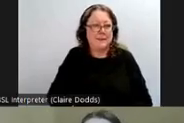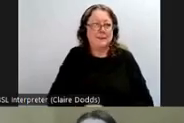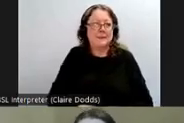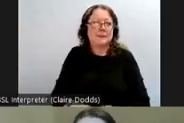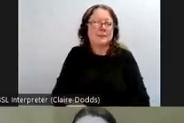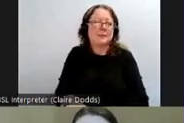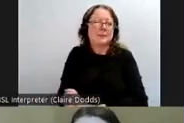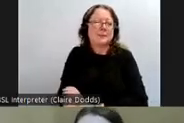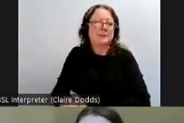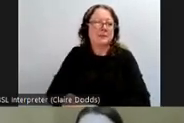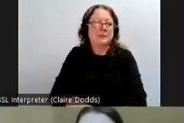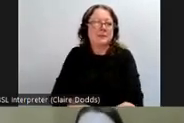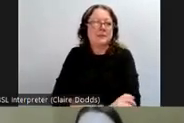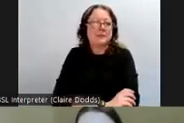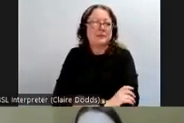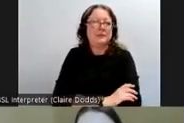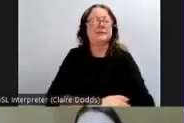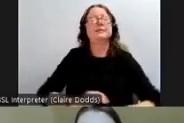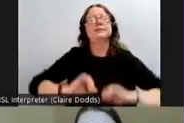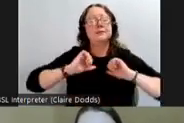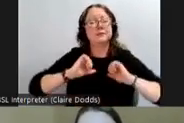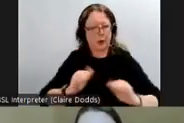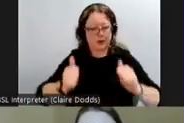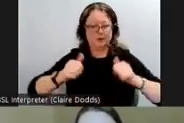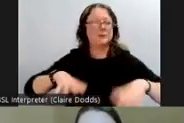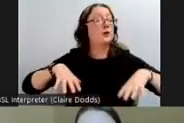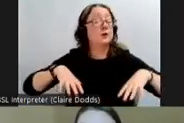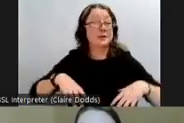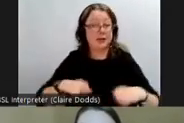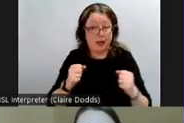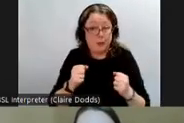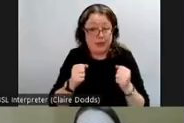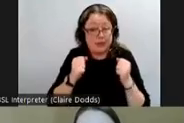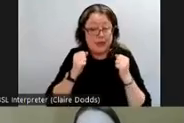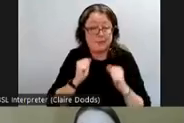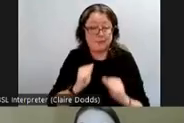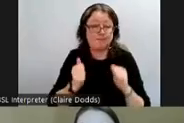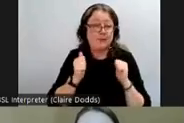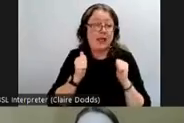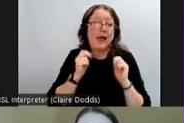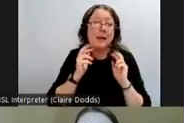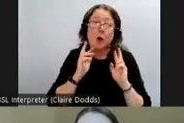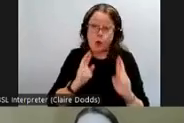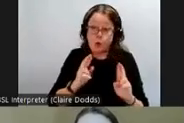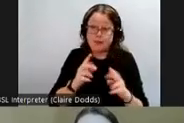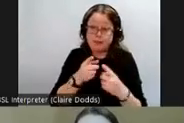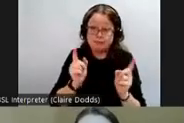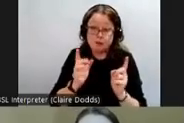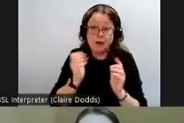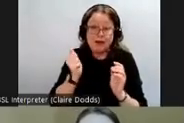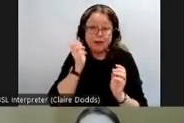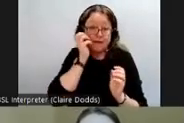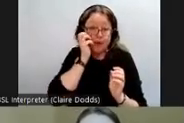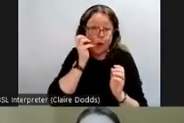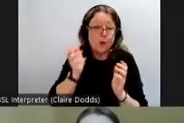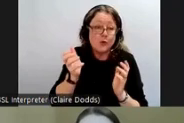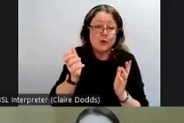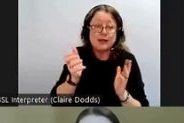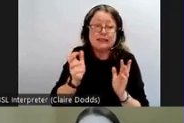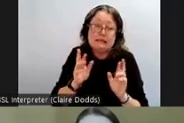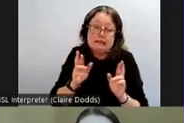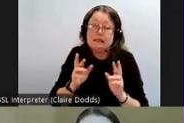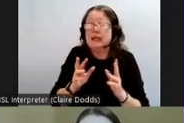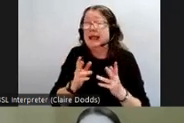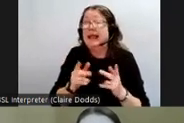Right, to get things started then, I hoping some people have got phones, and if not, I'll put this link in